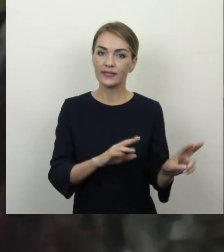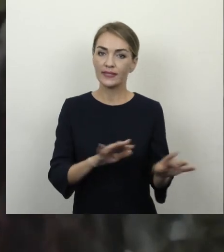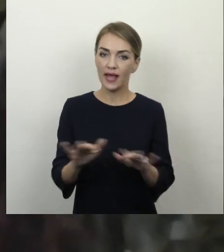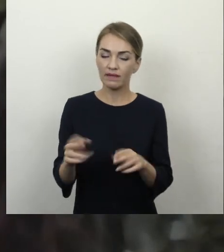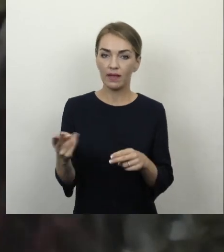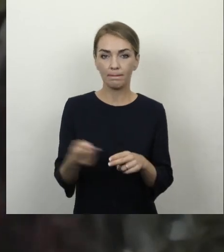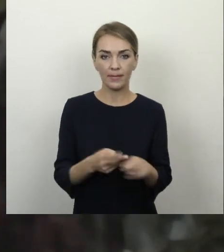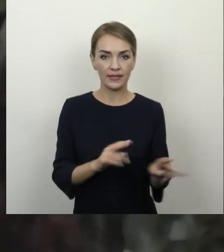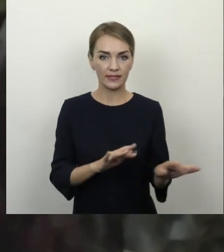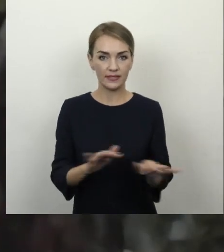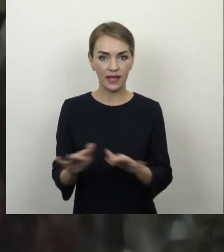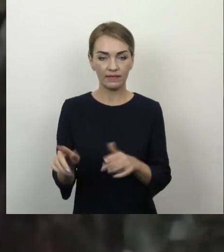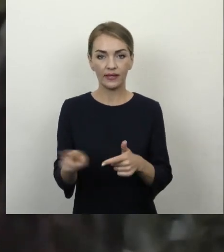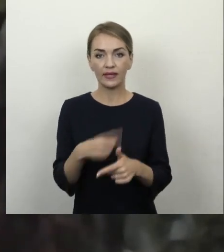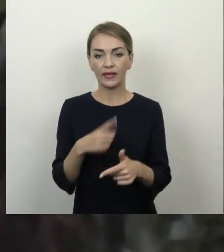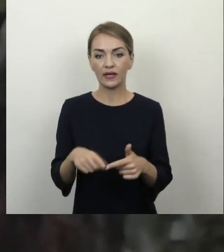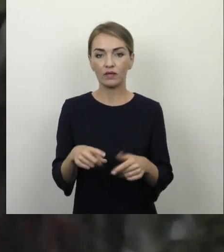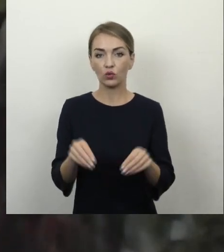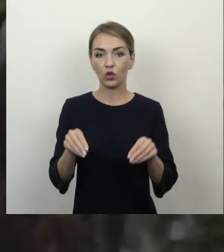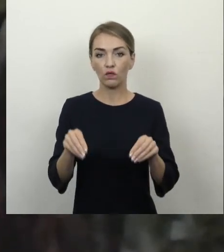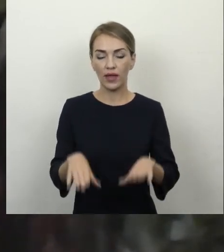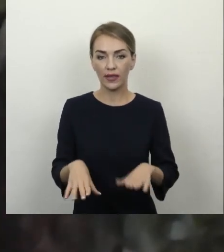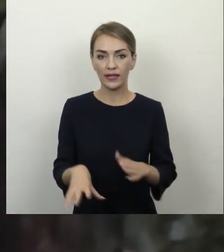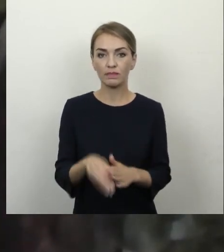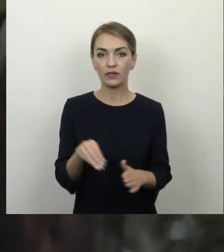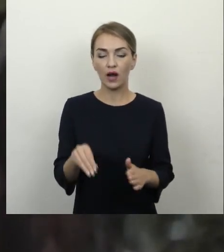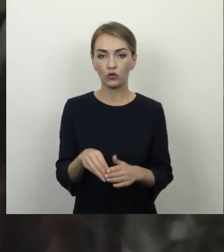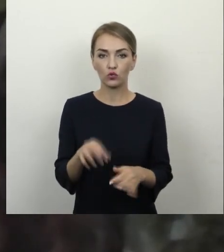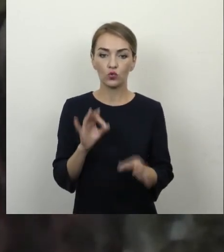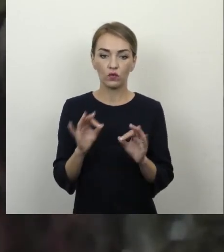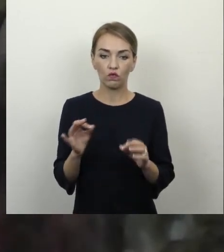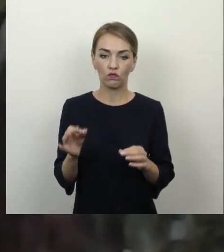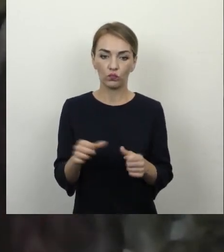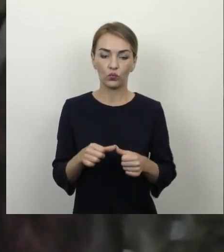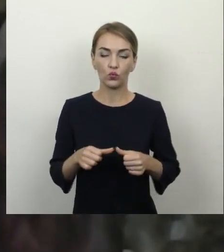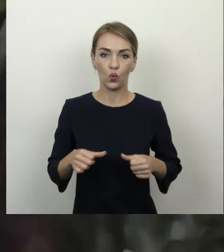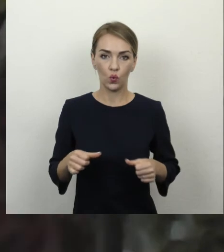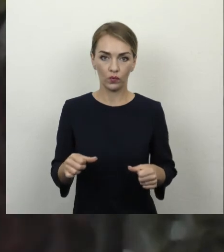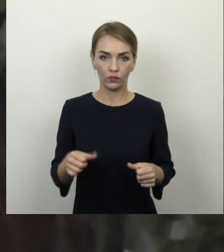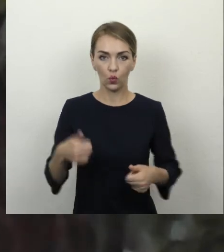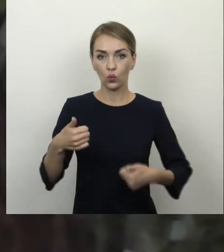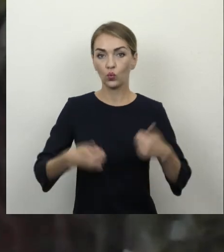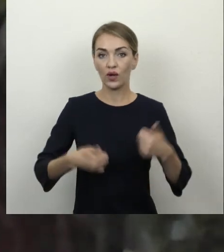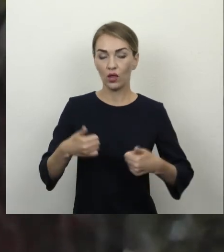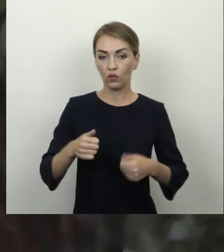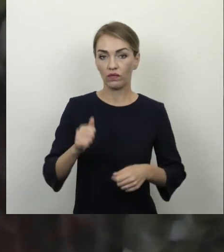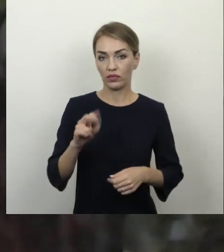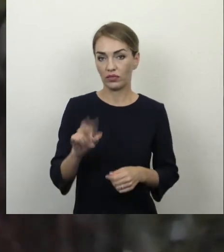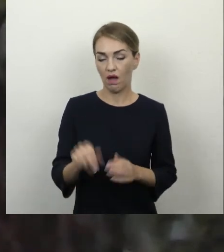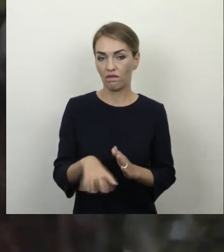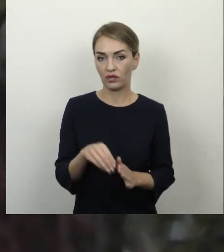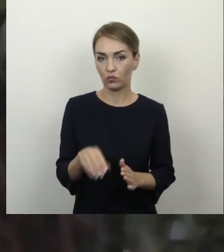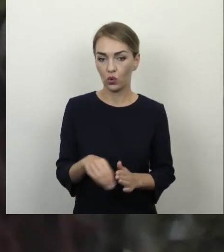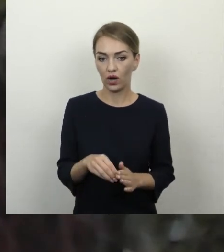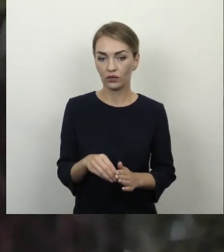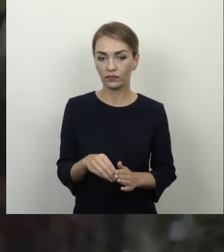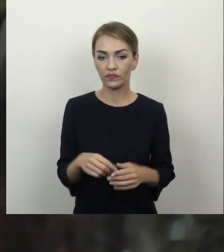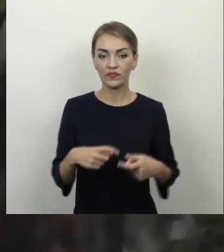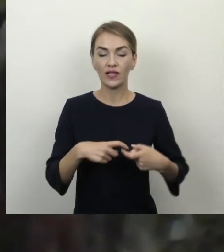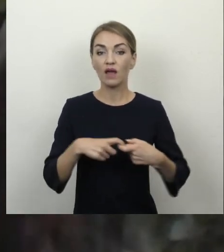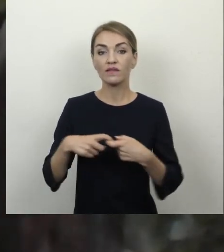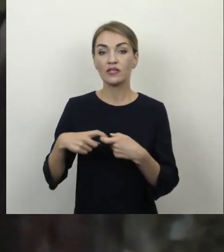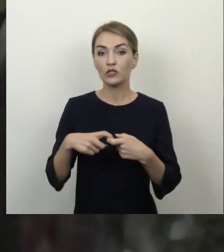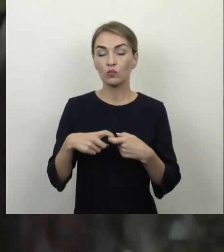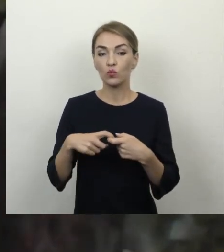can appeal action in action or the ruling of the election commissions or bureau, as well as the actions of the